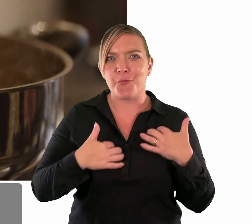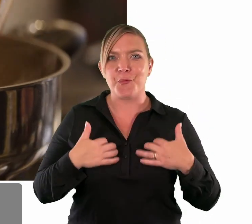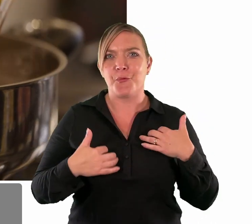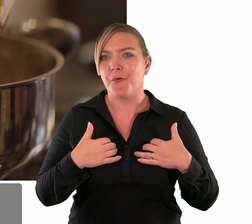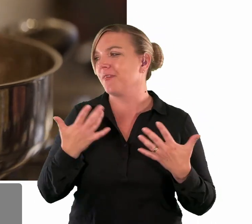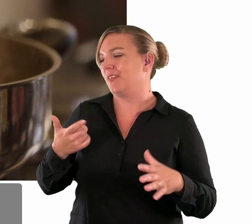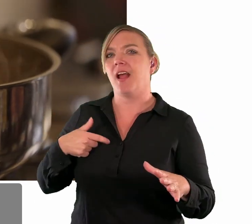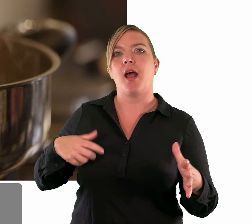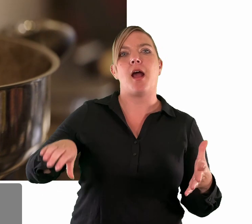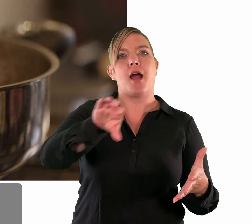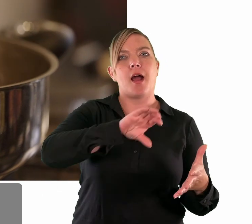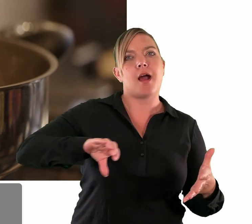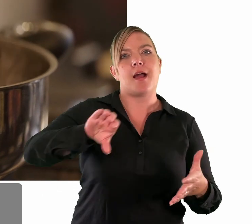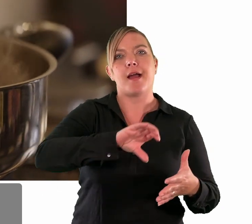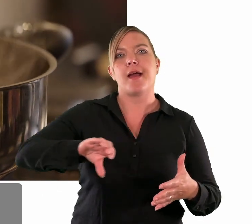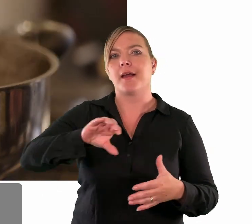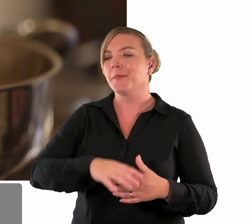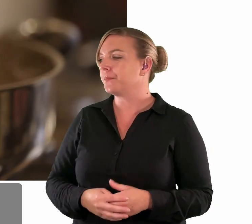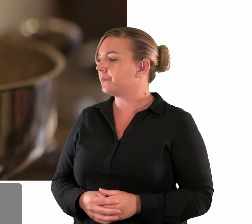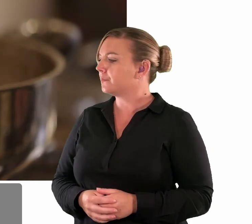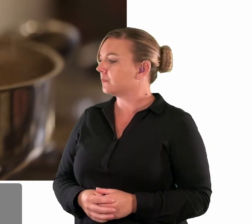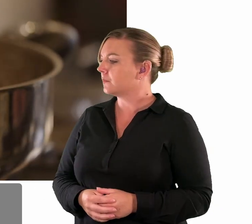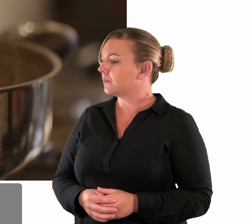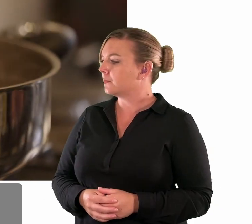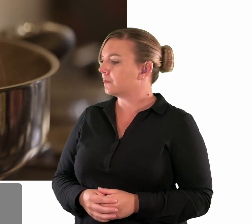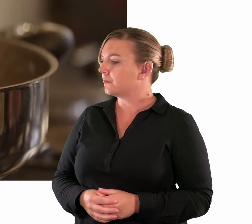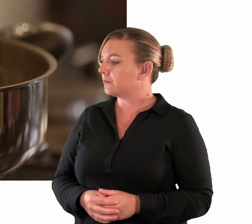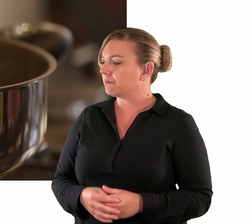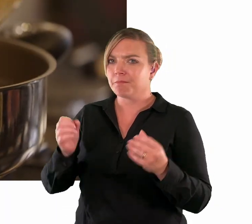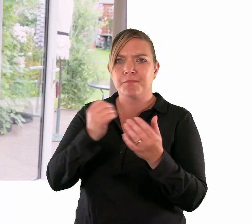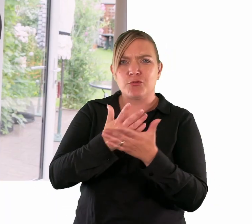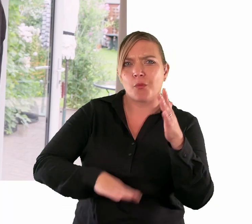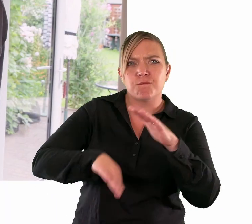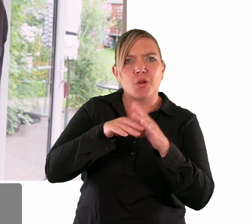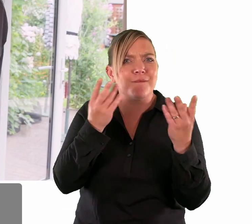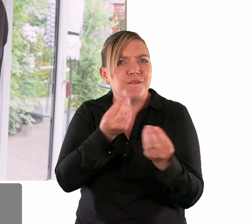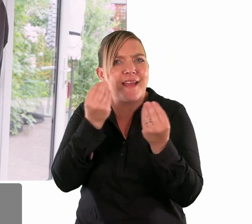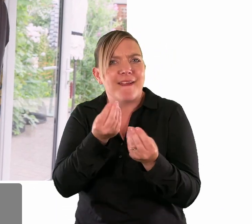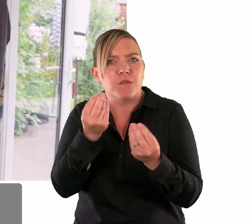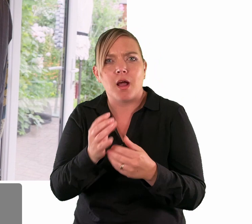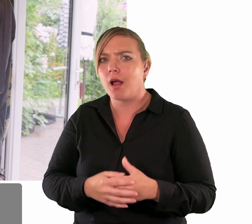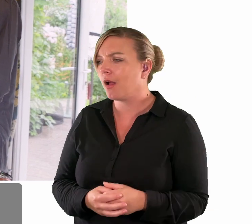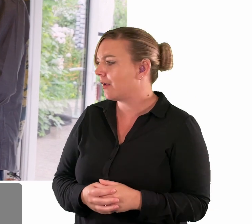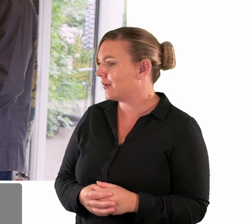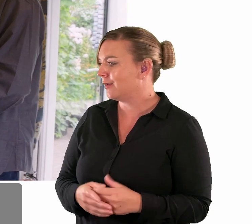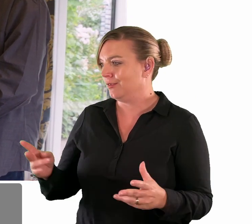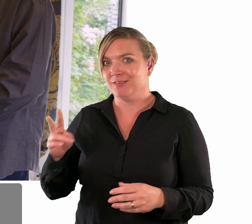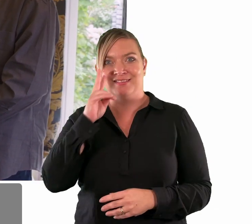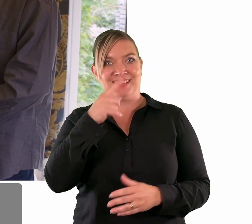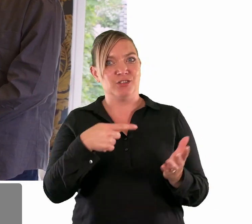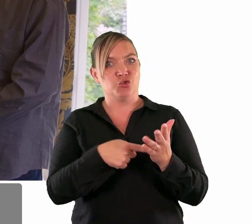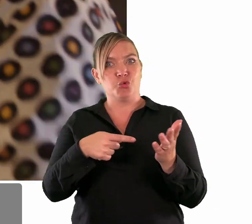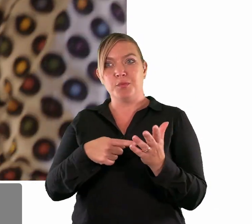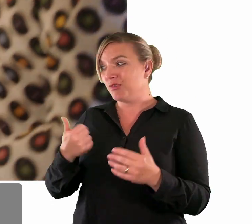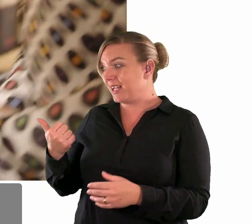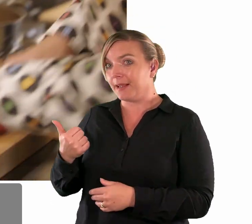everywhere. Layer it? Yeah, make it look nice. So everything gets the flavours. See, look, turmeric, look at that colour. Don't get